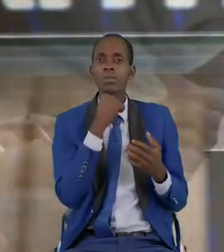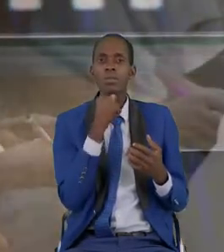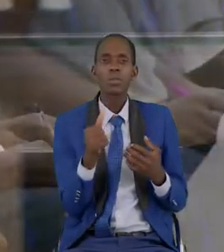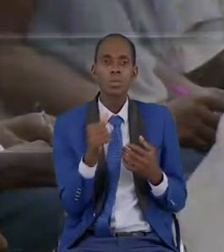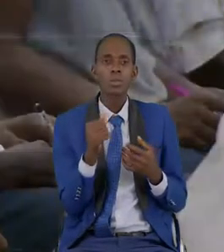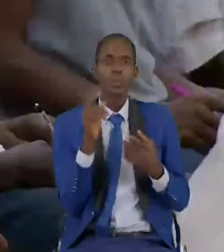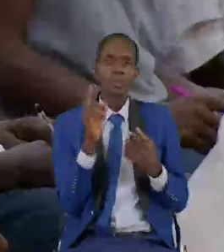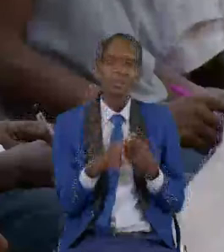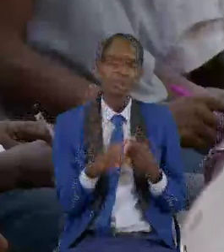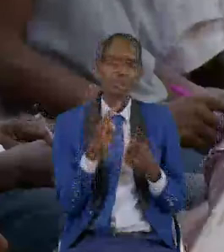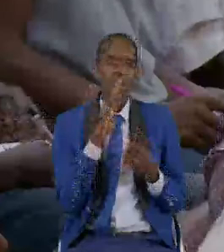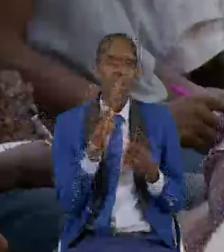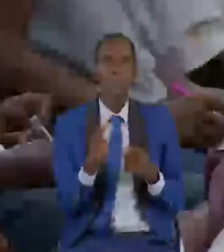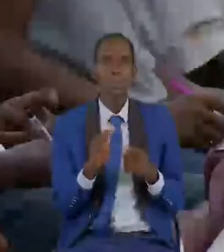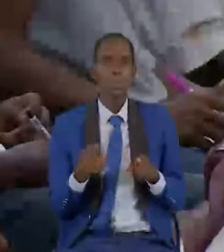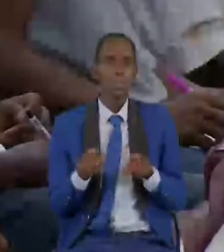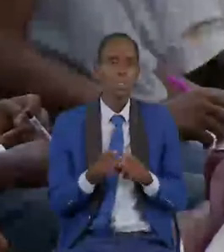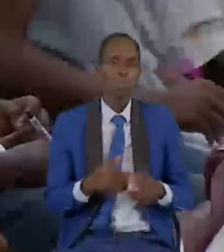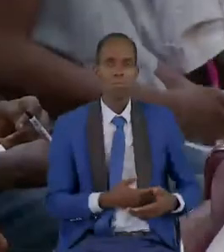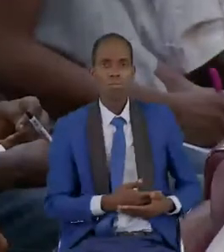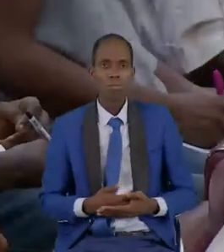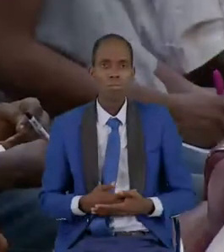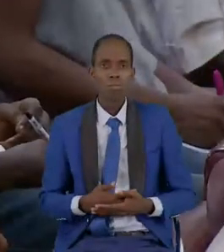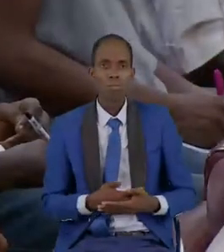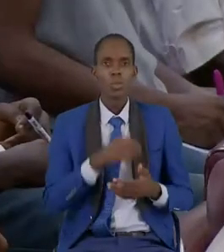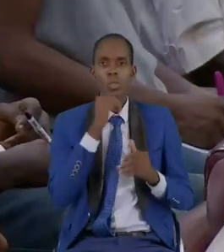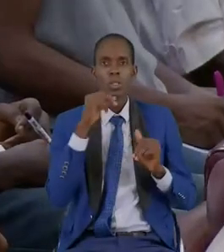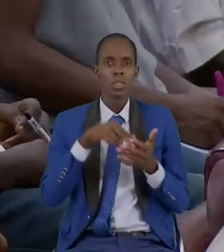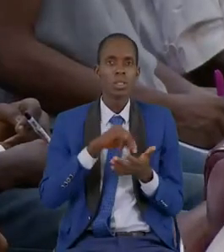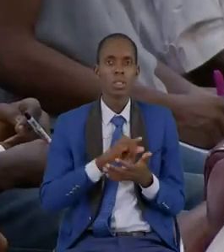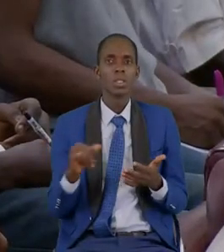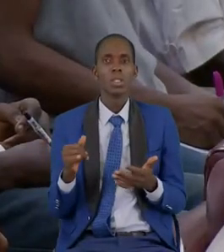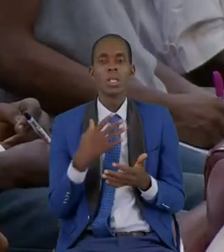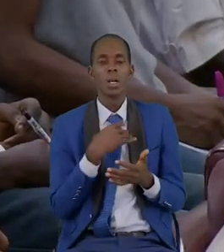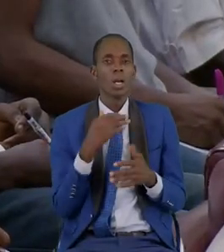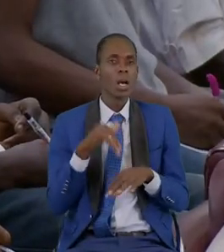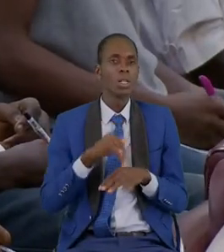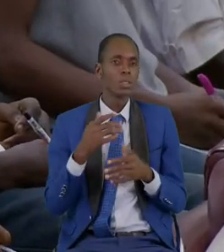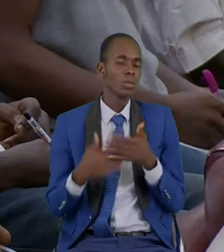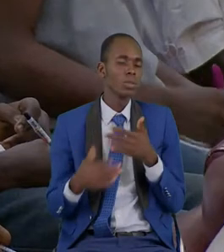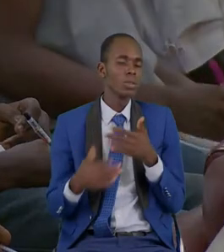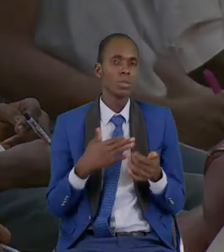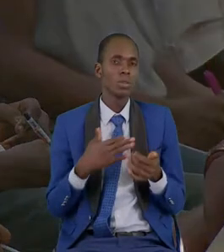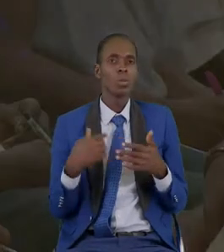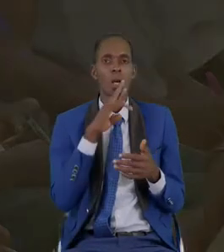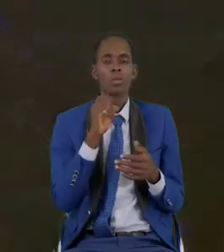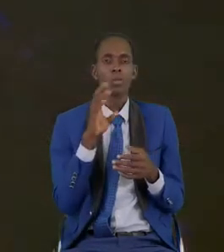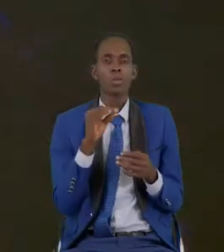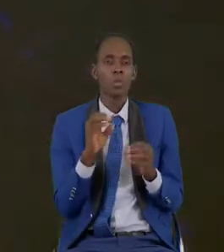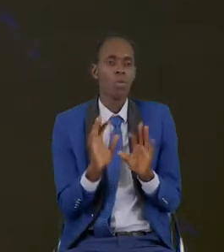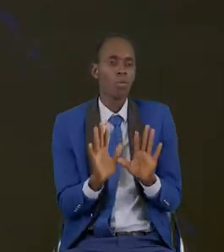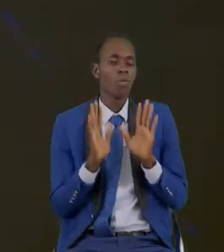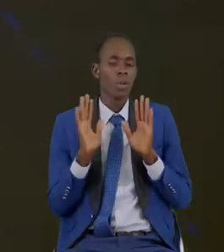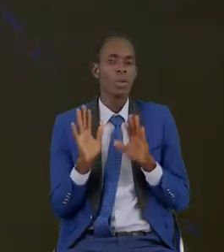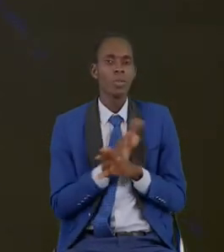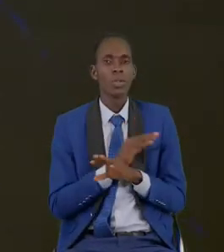and crawling and, you know, whatever. And then we're so timid and so fearful because of what anybody will